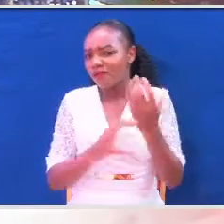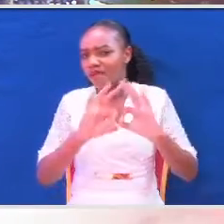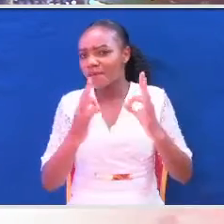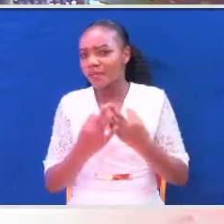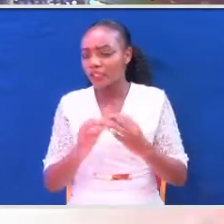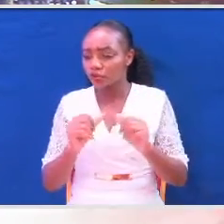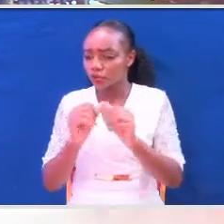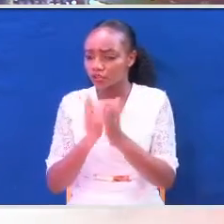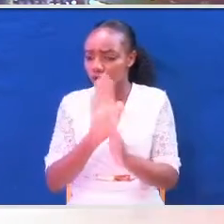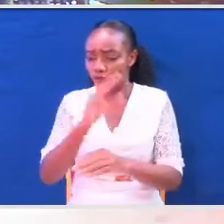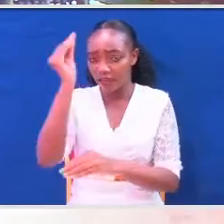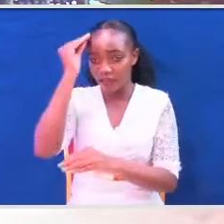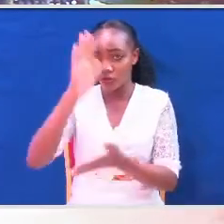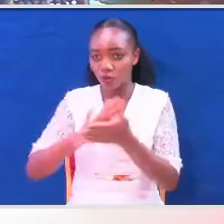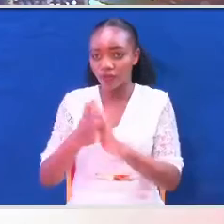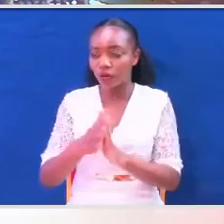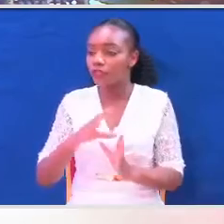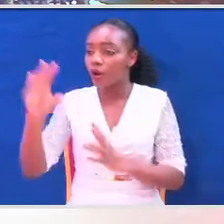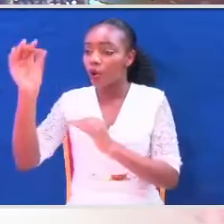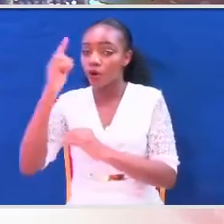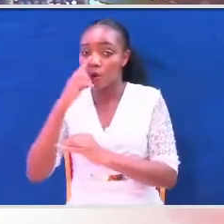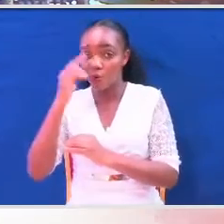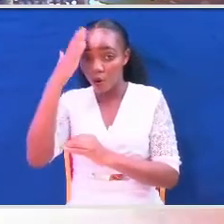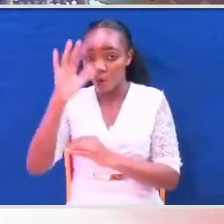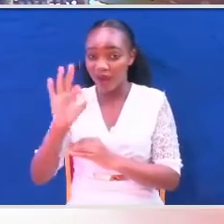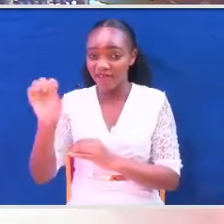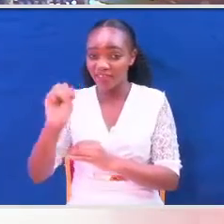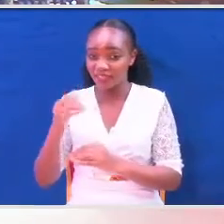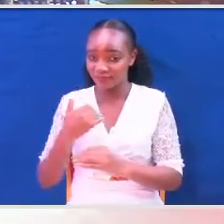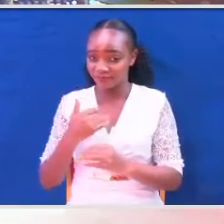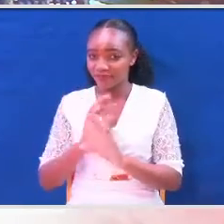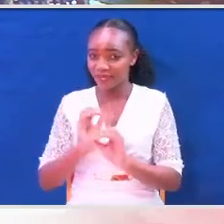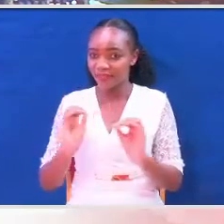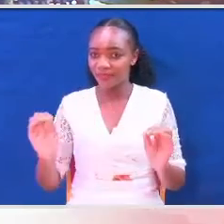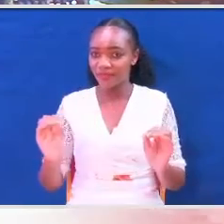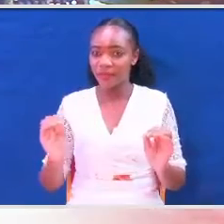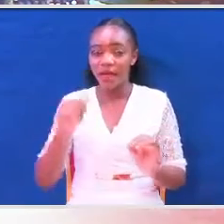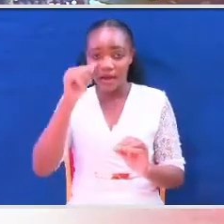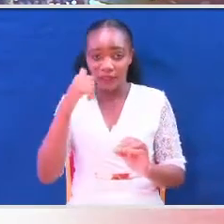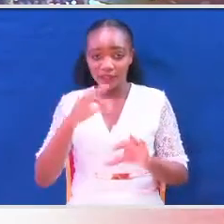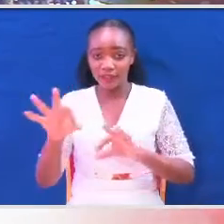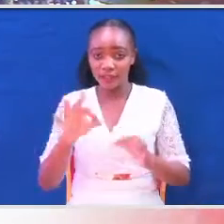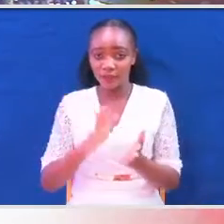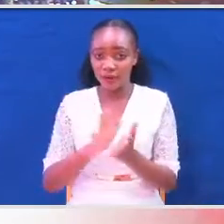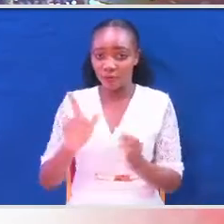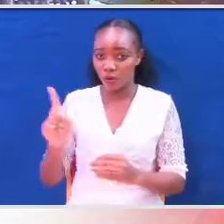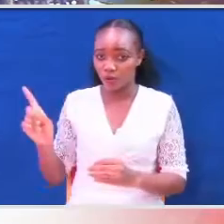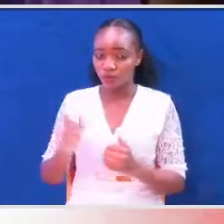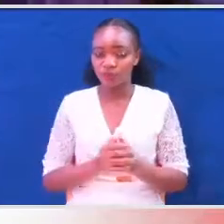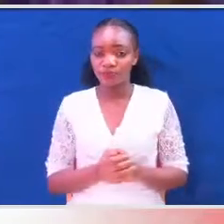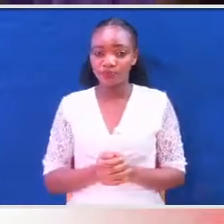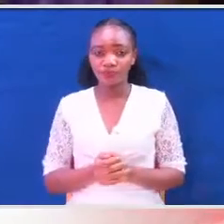their education without being sent home for lack of fees. Our education affairs reporter, Andrin Kilemi, has the